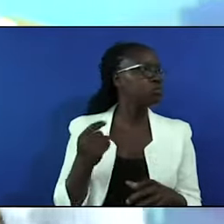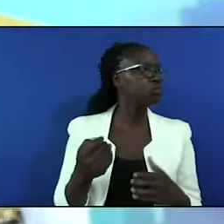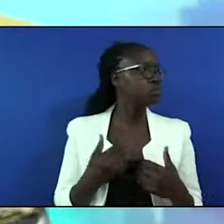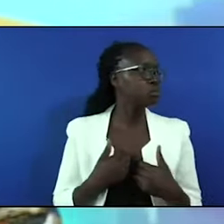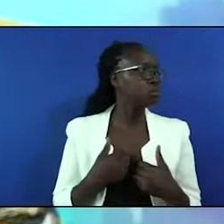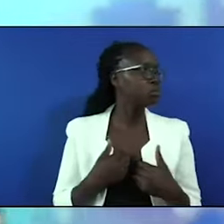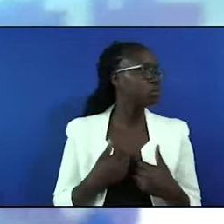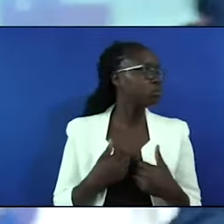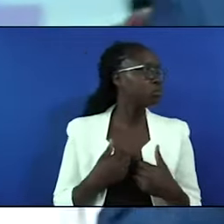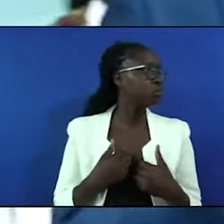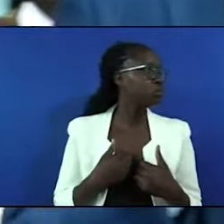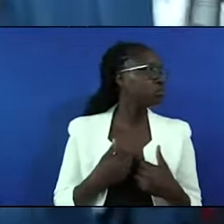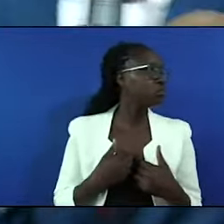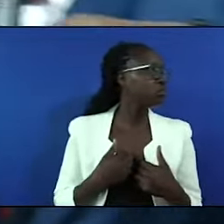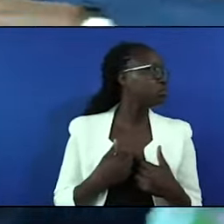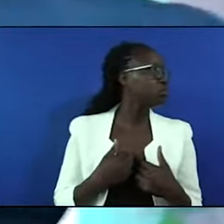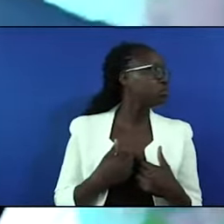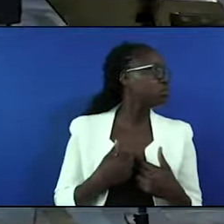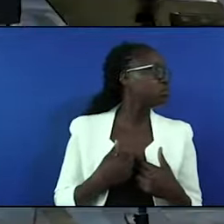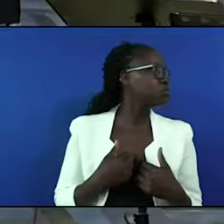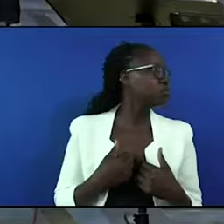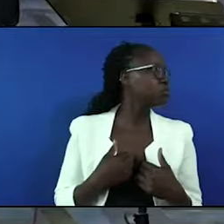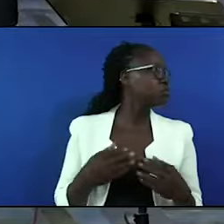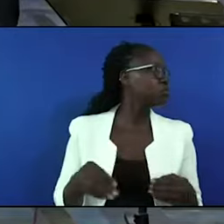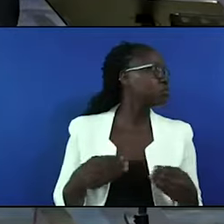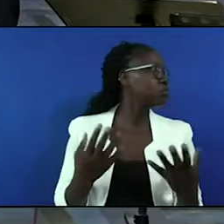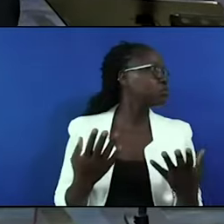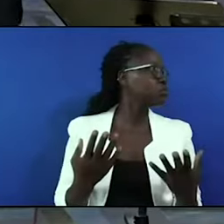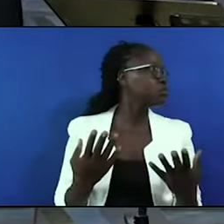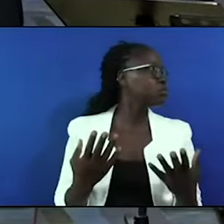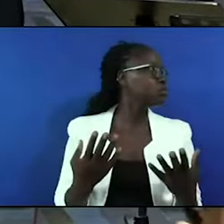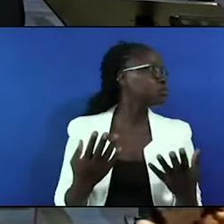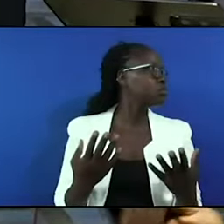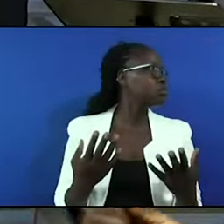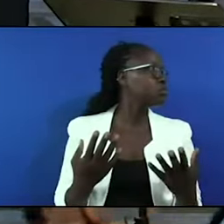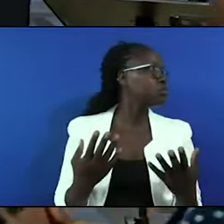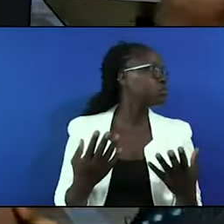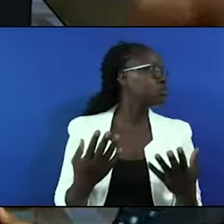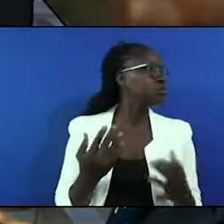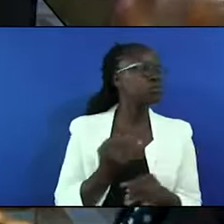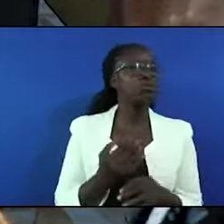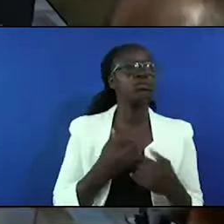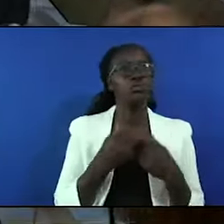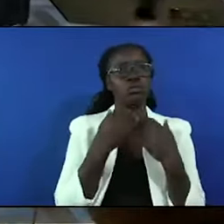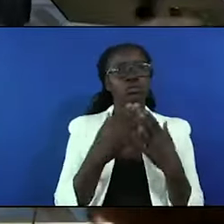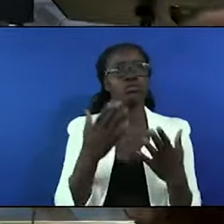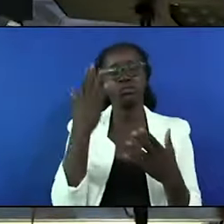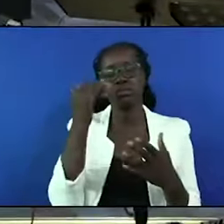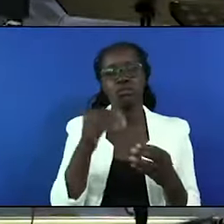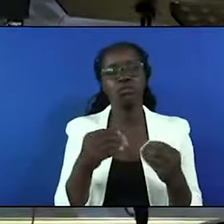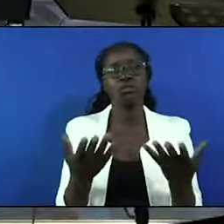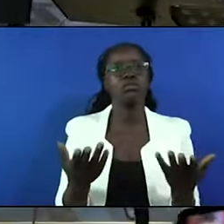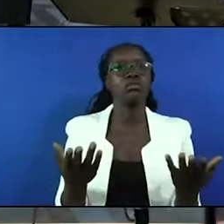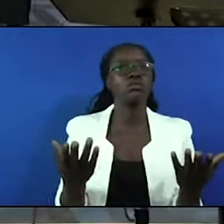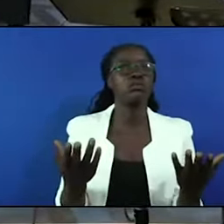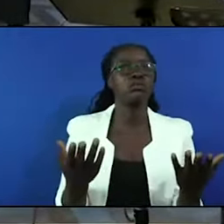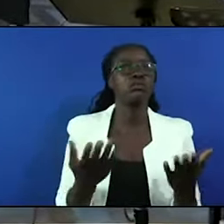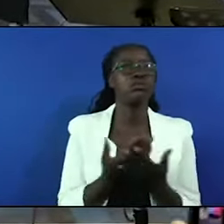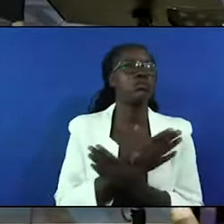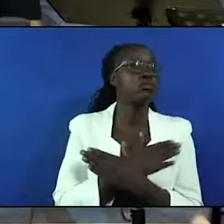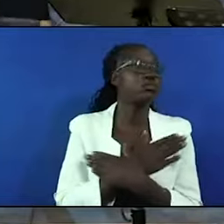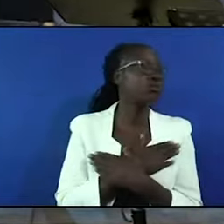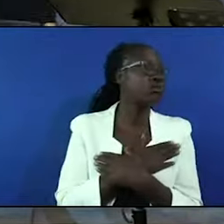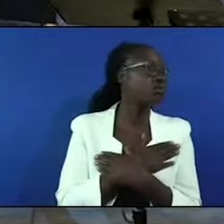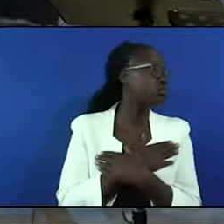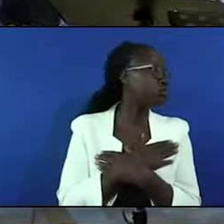little that I already don't have. I don't even have a job. Why should I give? A friend